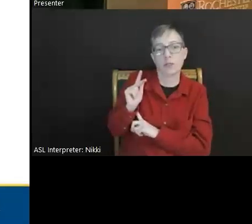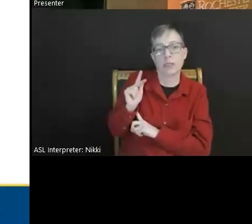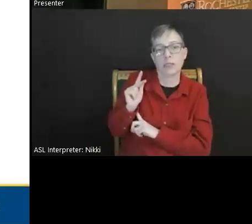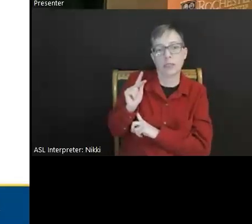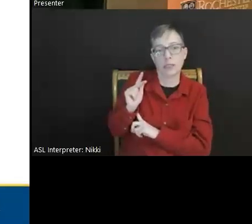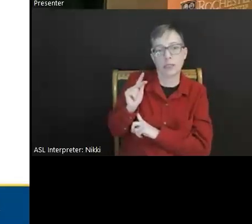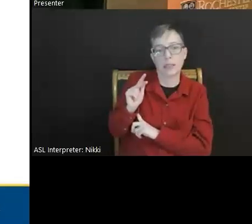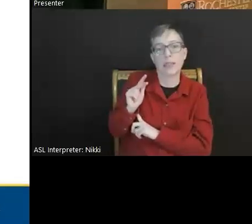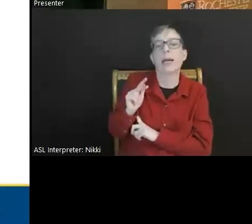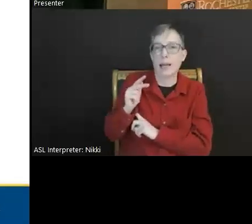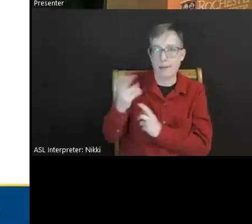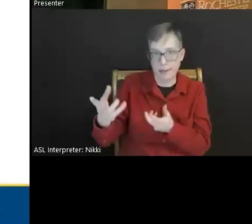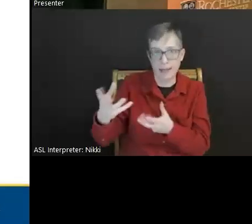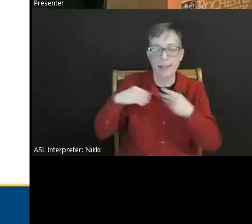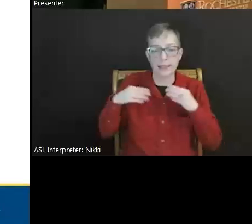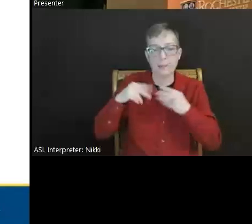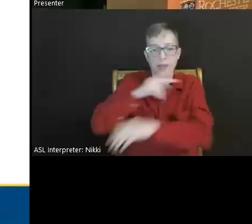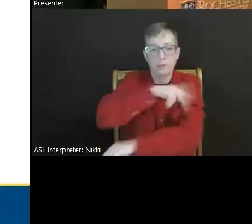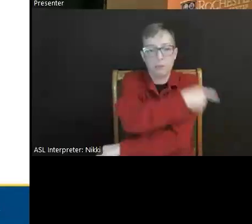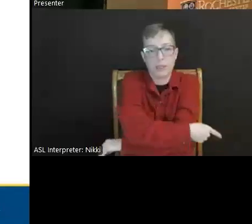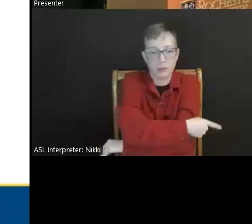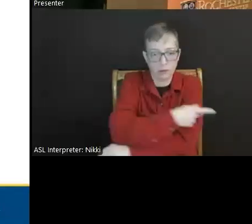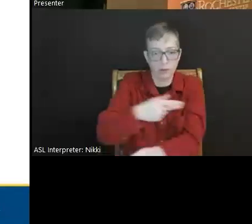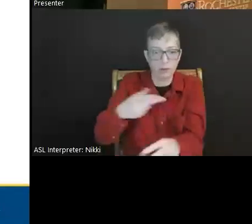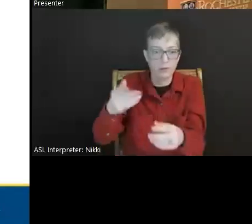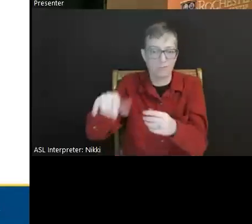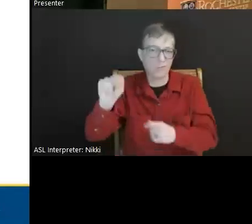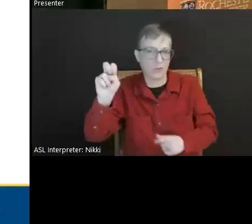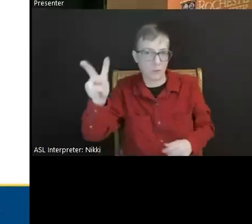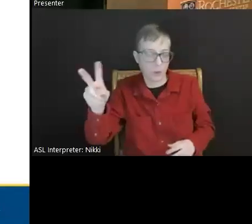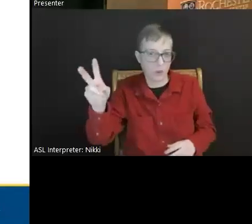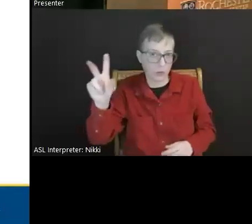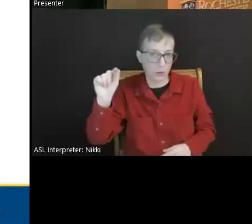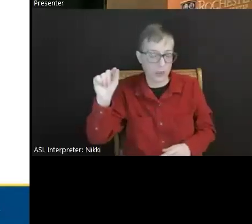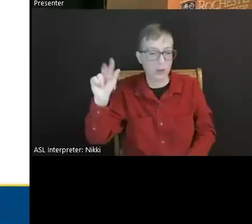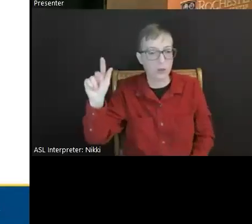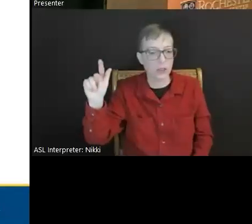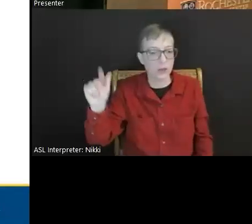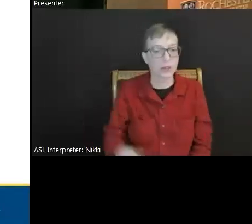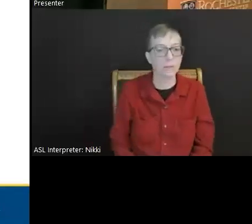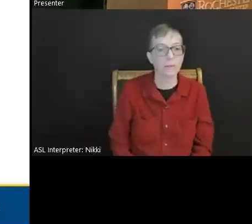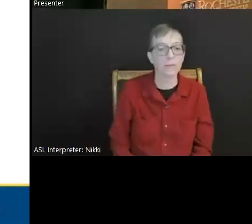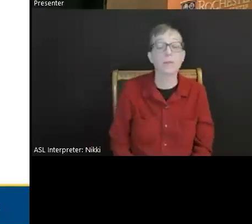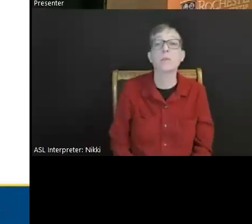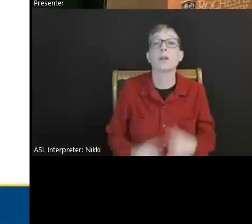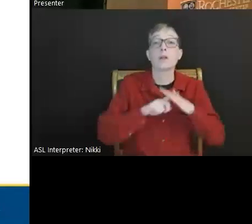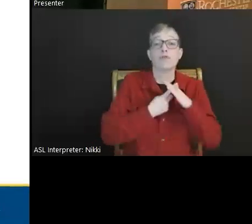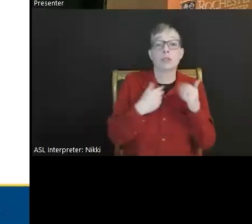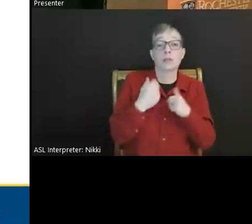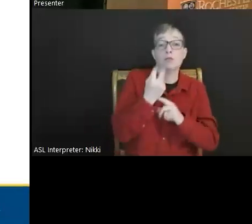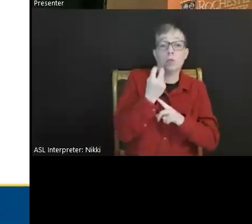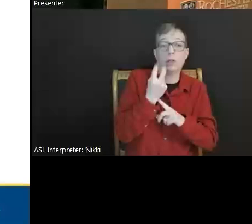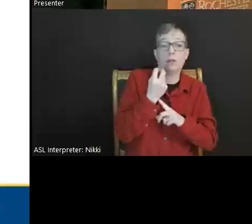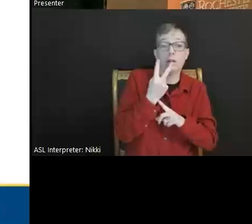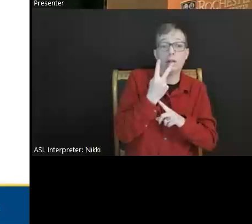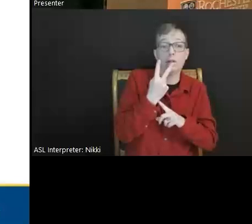12 patients, 3 of whom have stepped up from ACT level of care, and 9 of whom have stepped down from ACT.